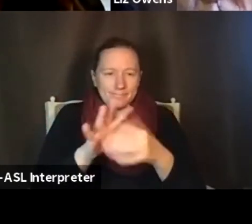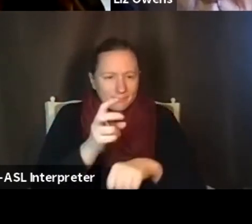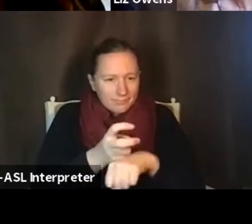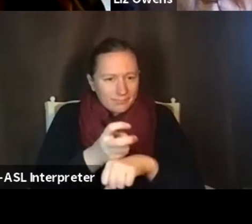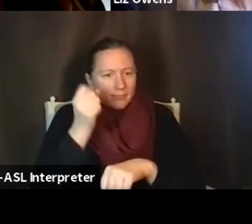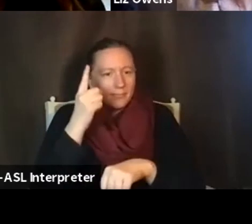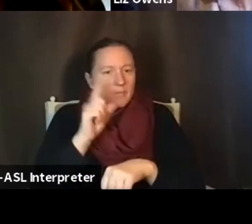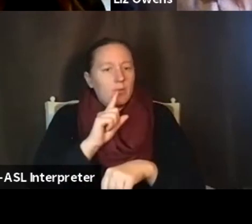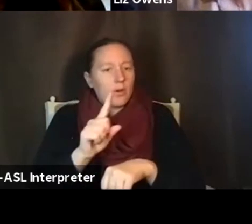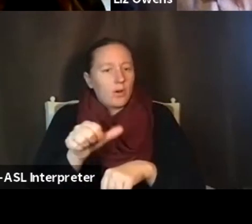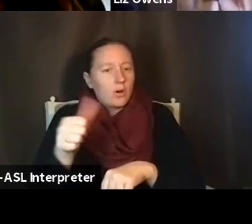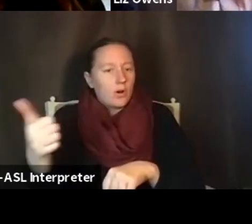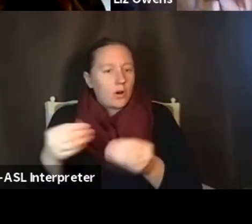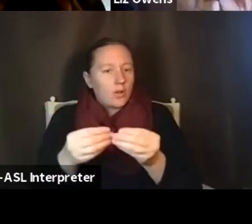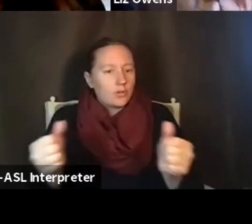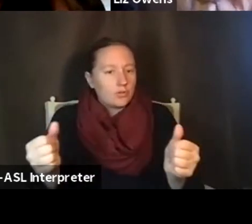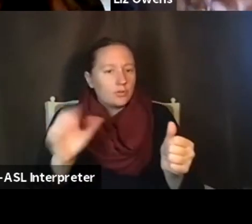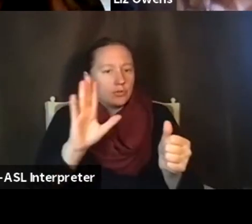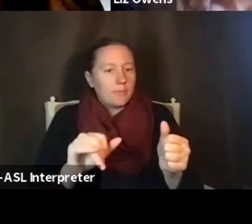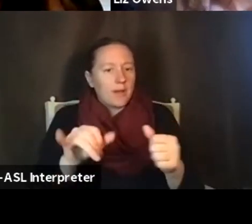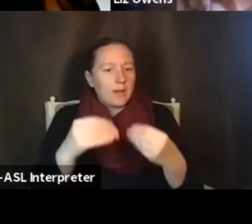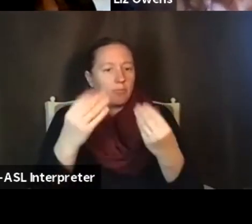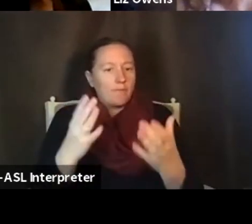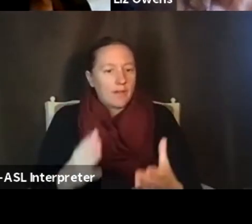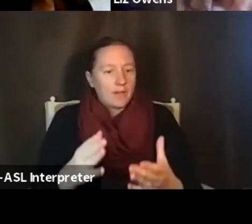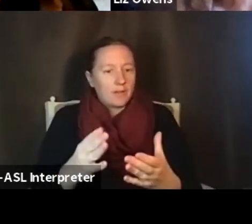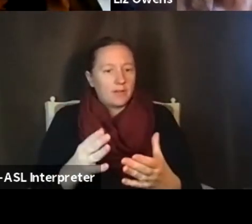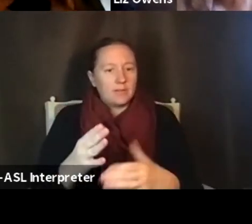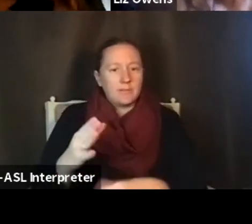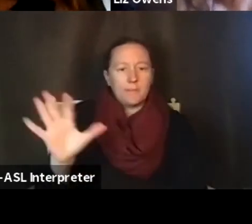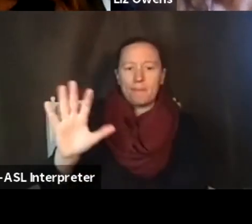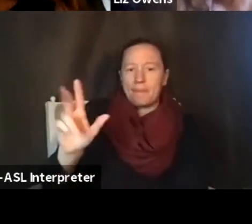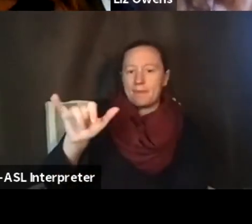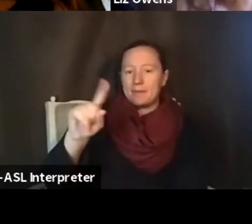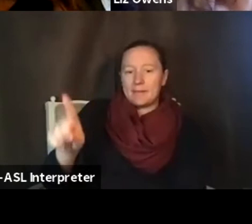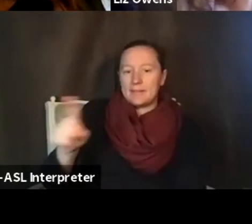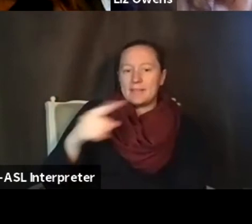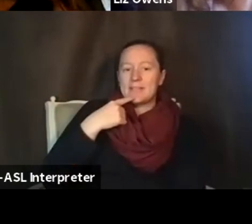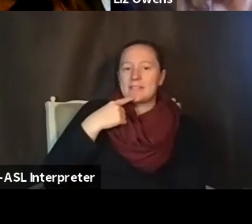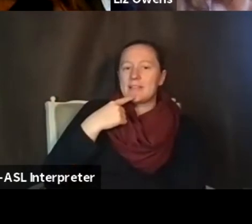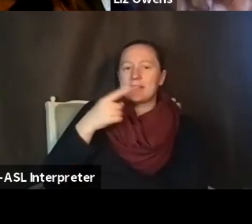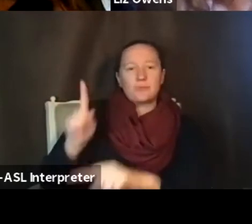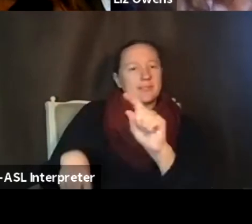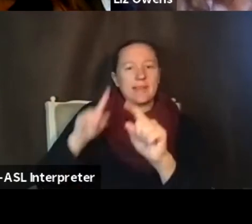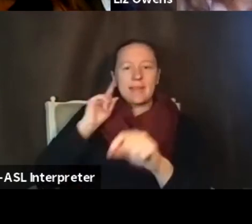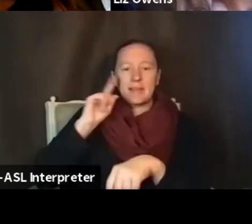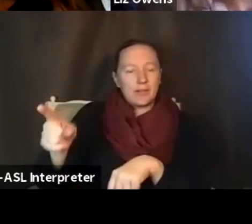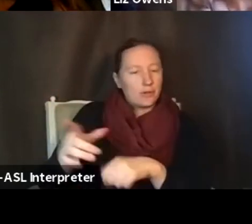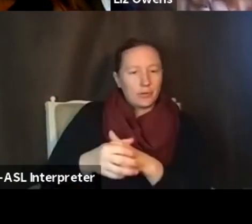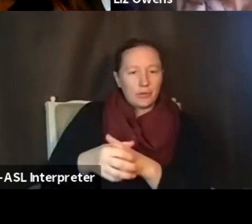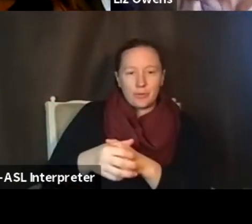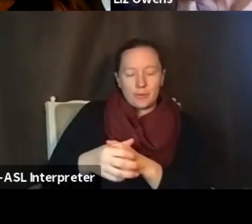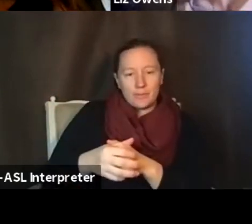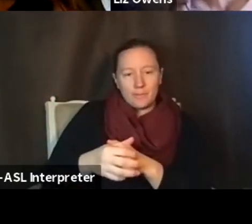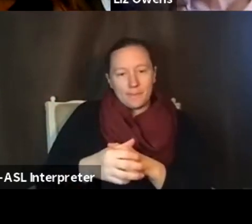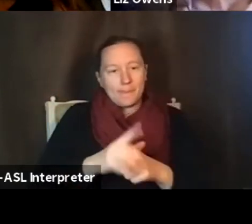solutions being done by providers in parts of the Gina, state. you're getting hard to hear. I'm sorry. Frontier regions, there